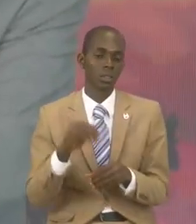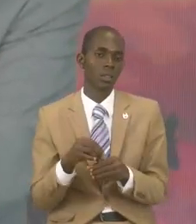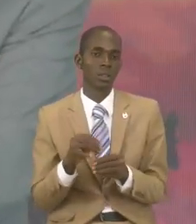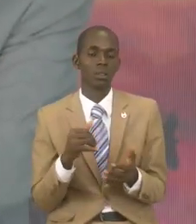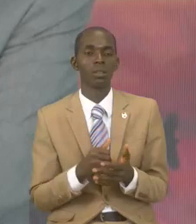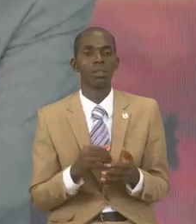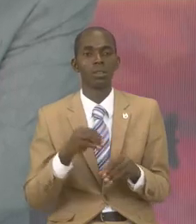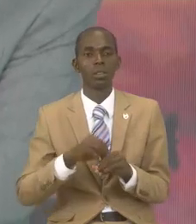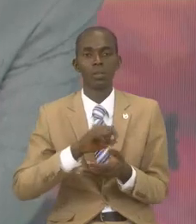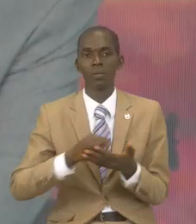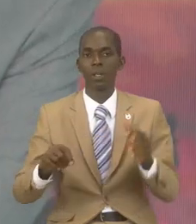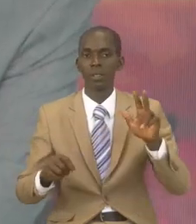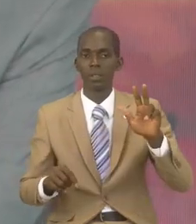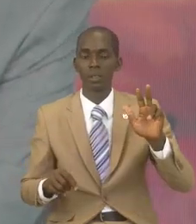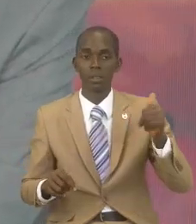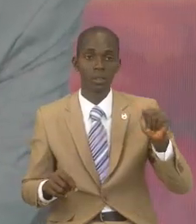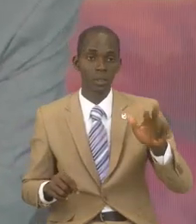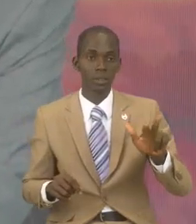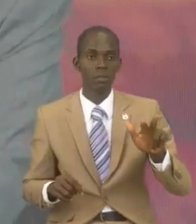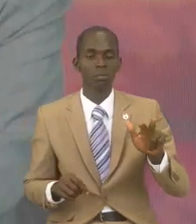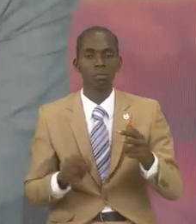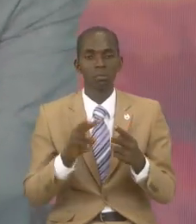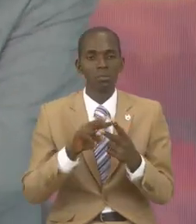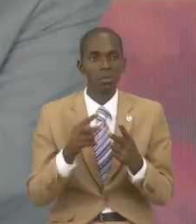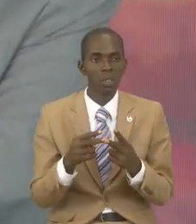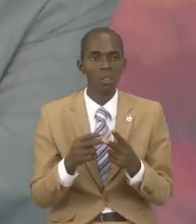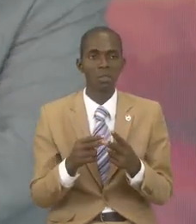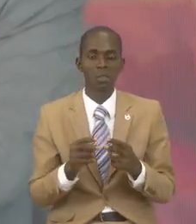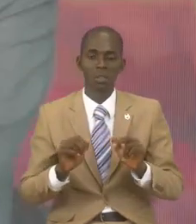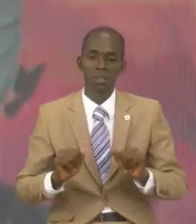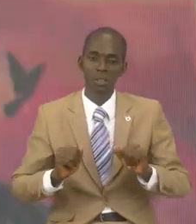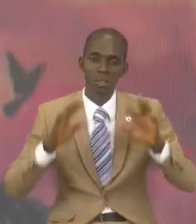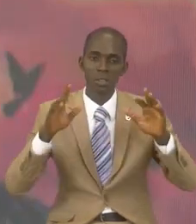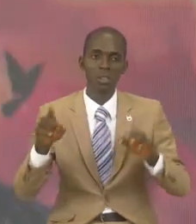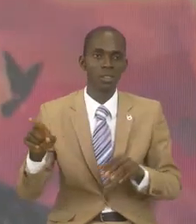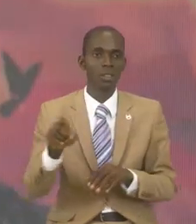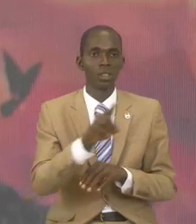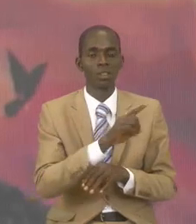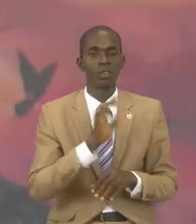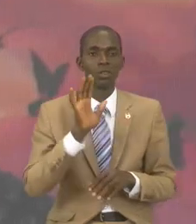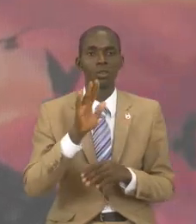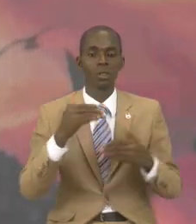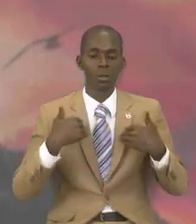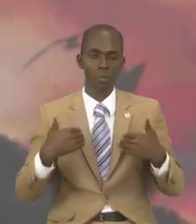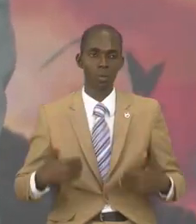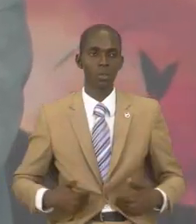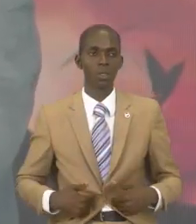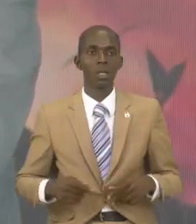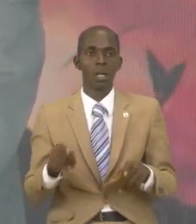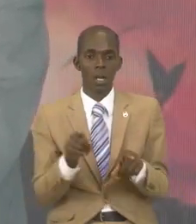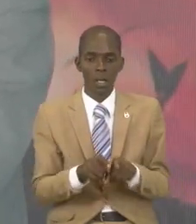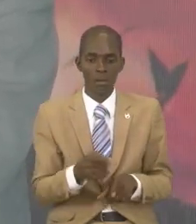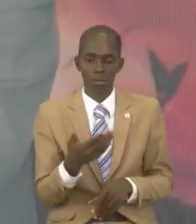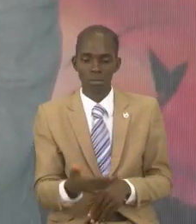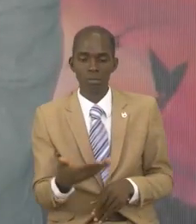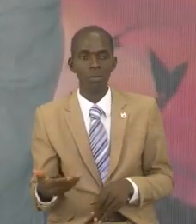13, neither yield your members as instruments